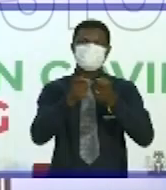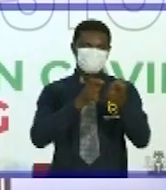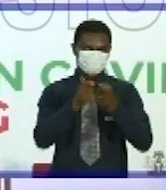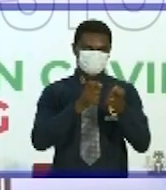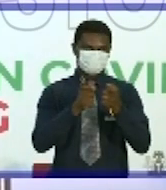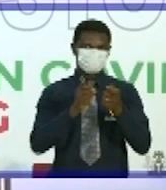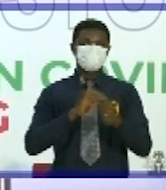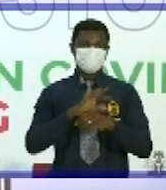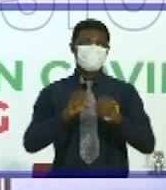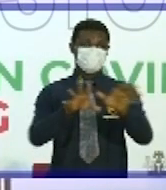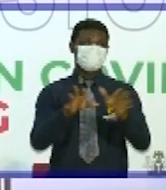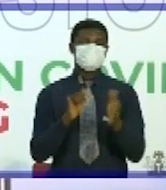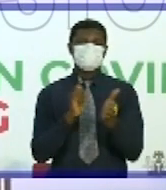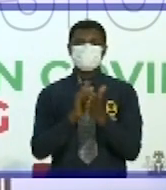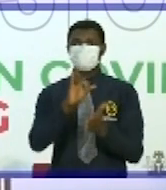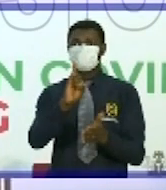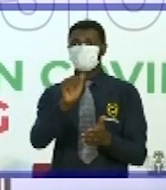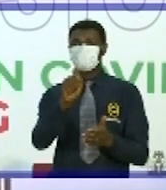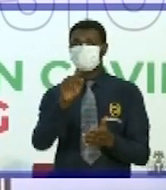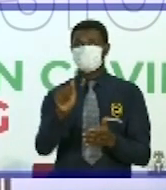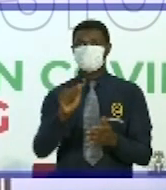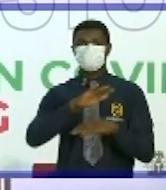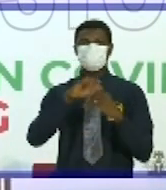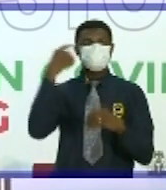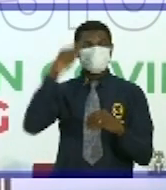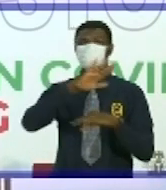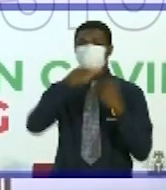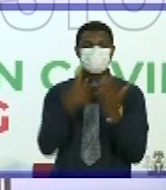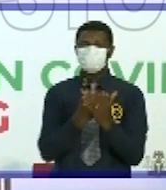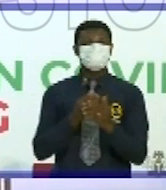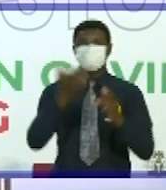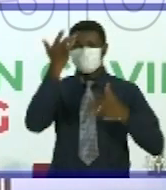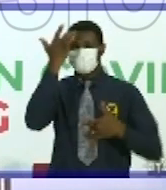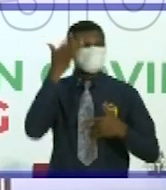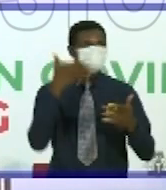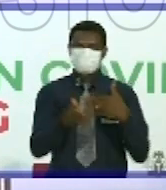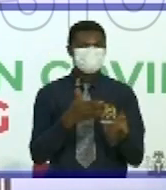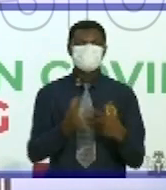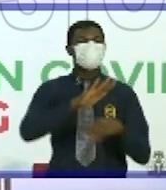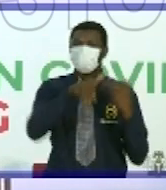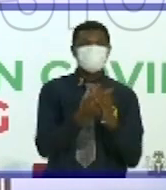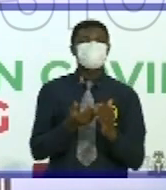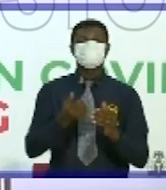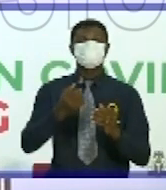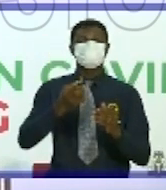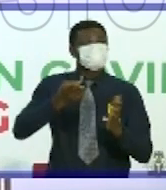our surveillance data for all diseases, not only COVID, but for all reportable diseases